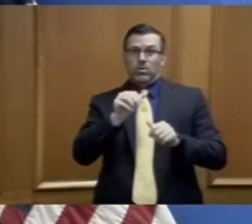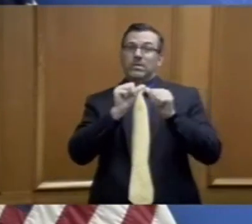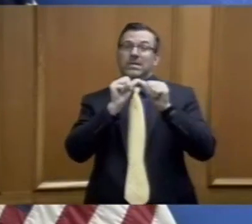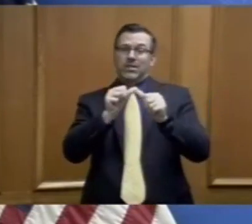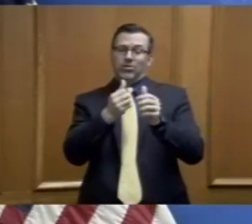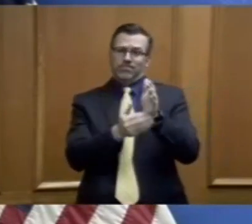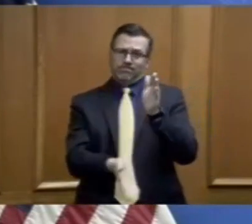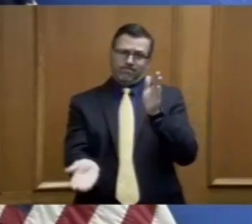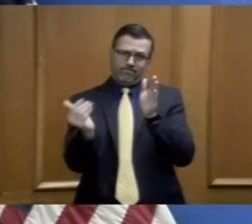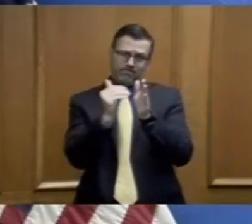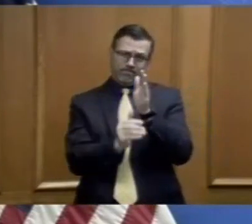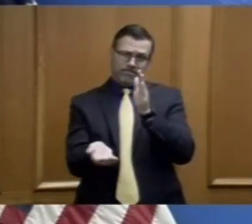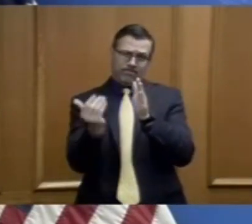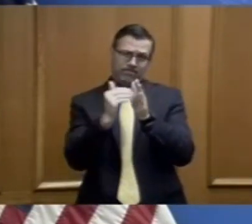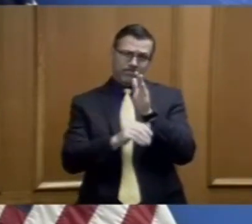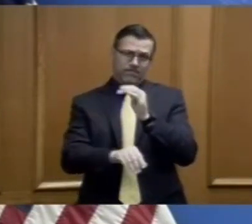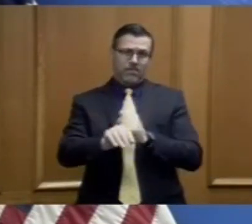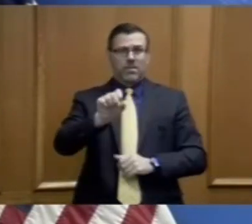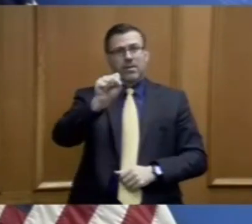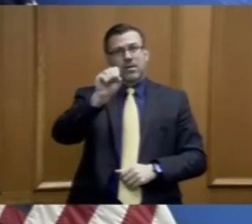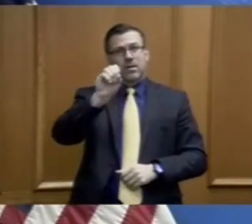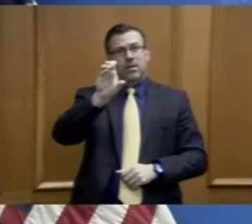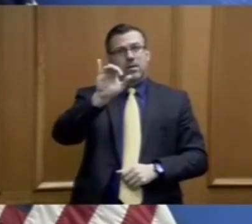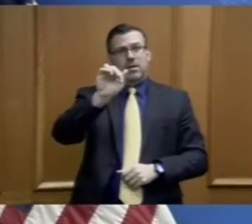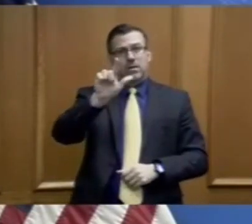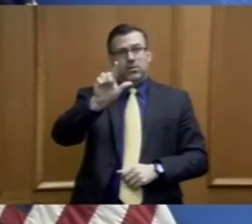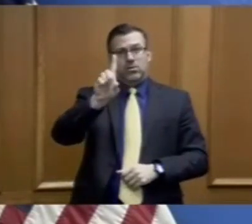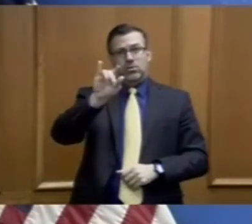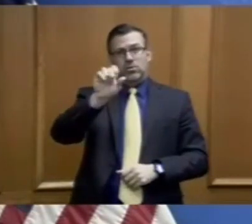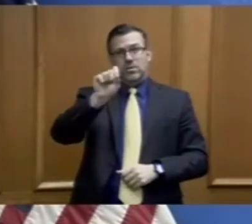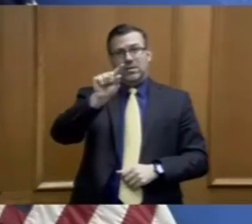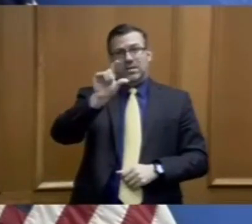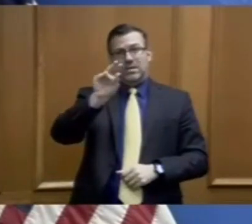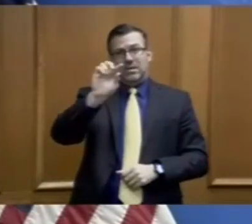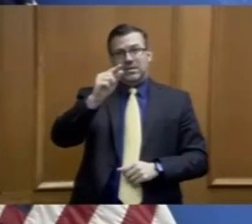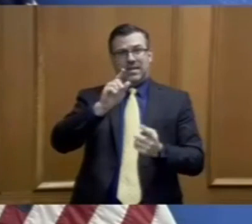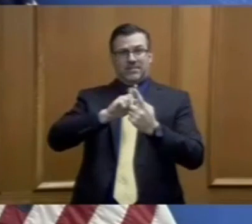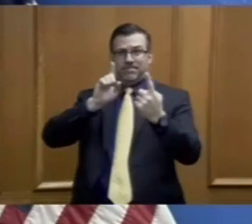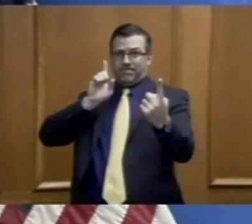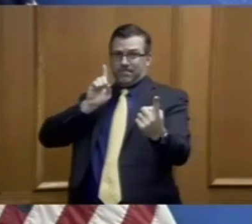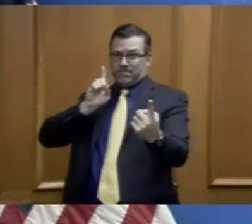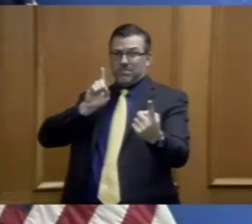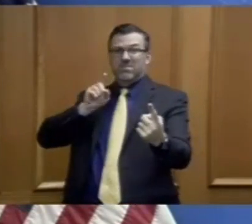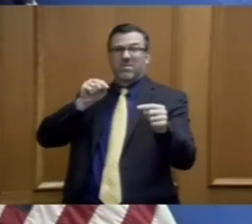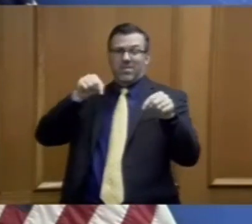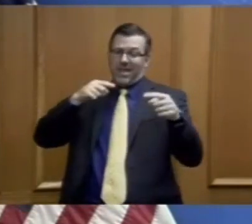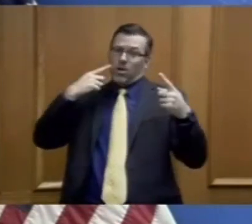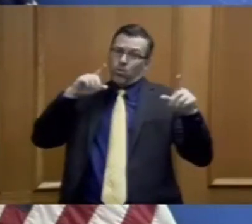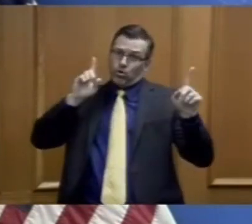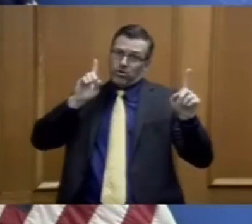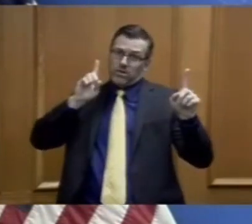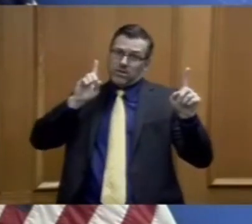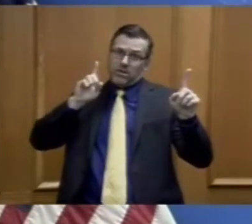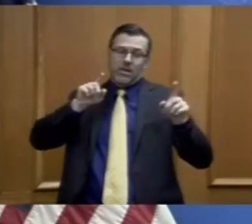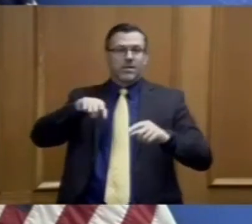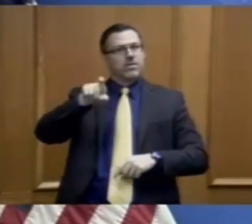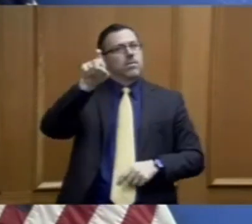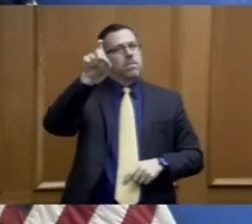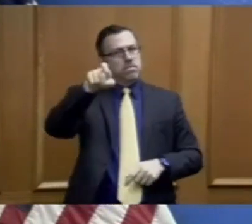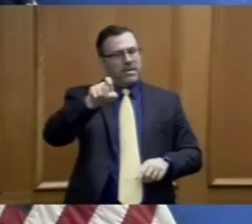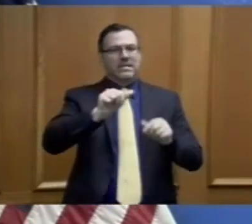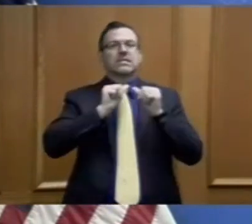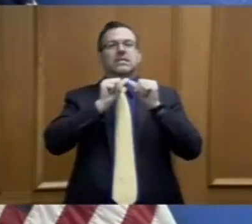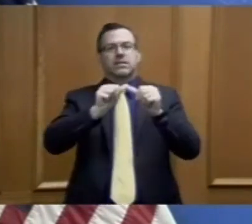it. Social distancing works, and it absolutely must continue if we're going to reopen